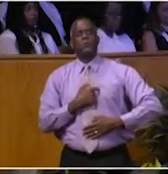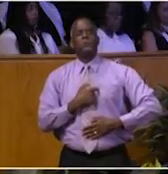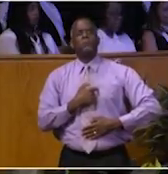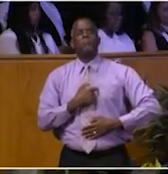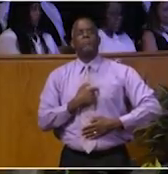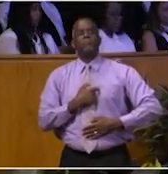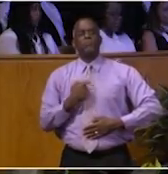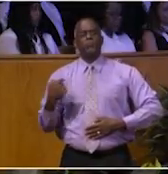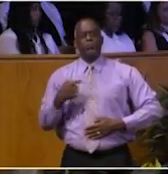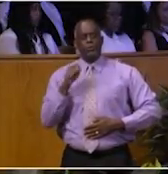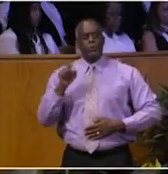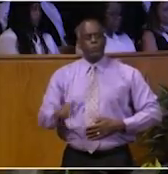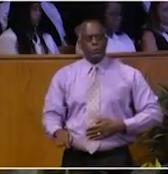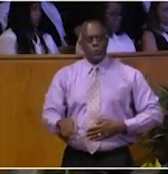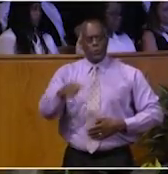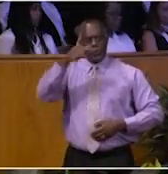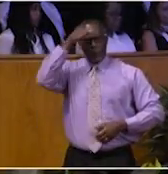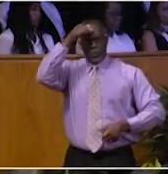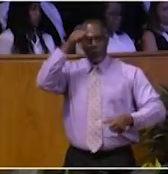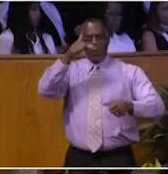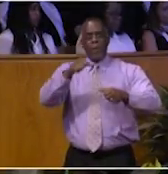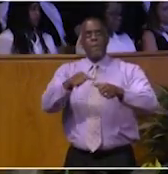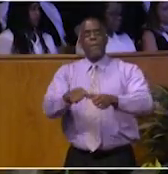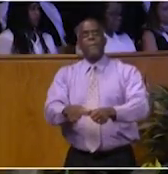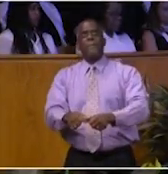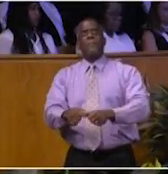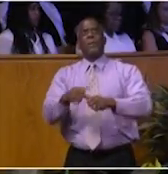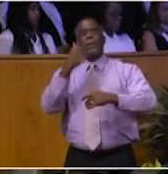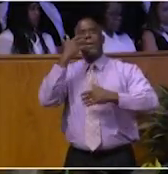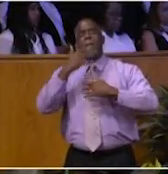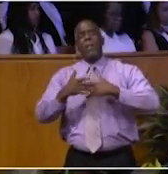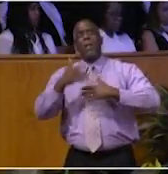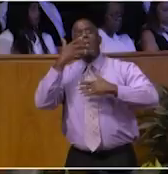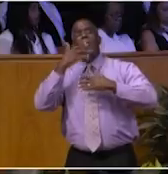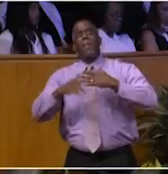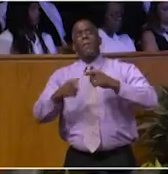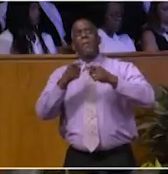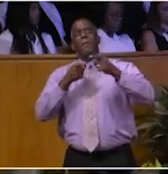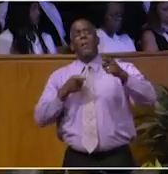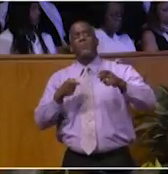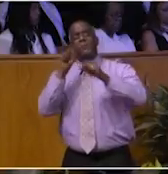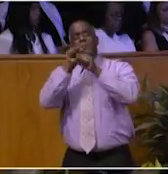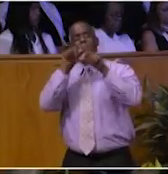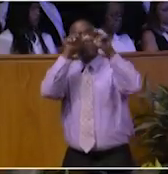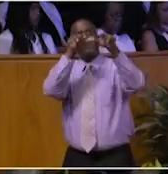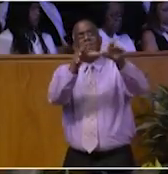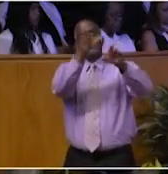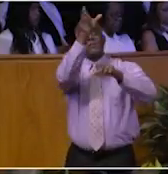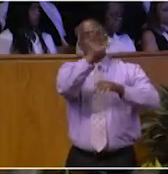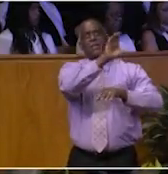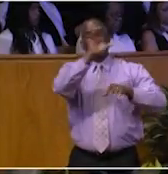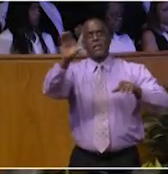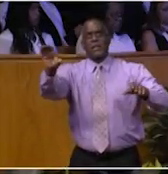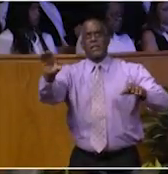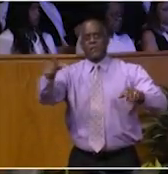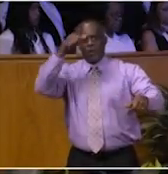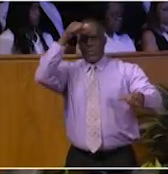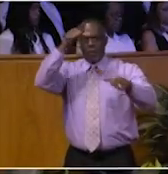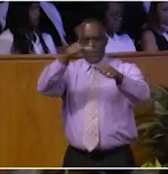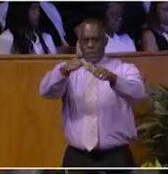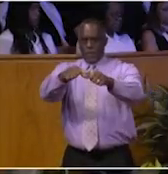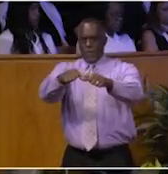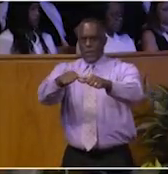blood-stained banner of Calvary to declare to a dying world our biblical mandate for